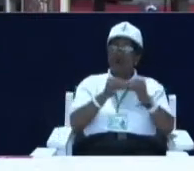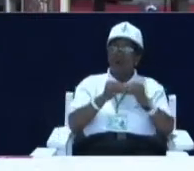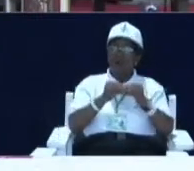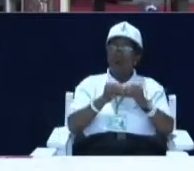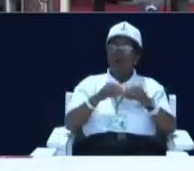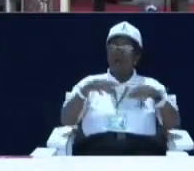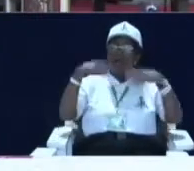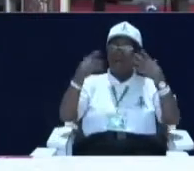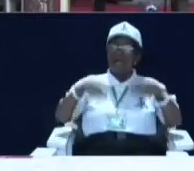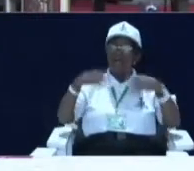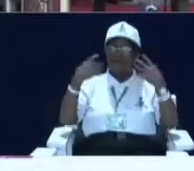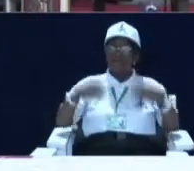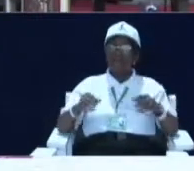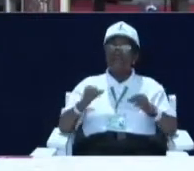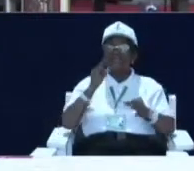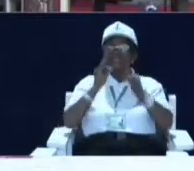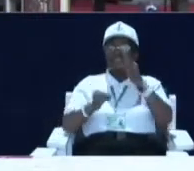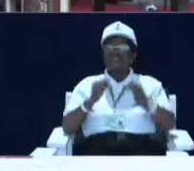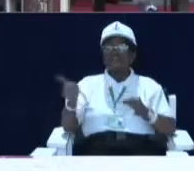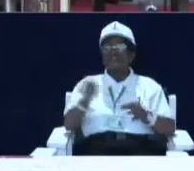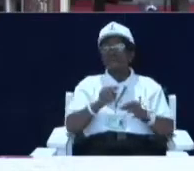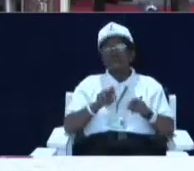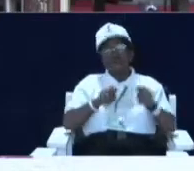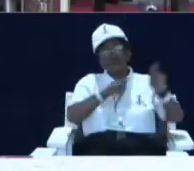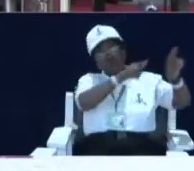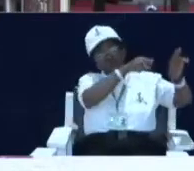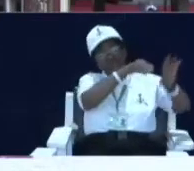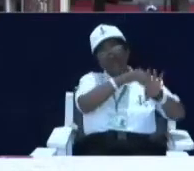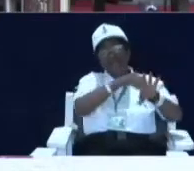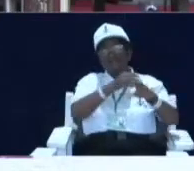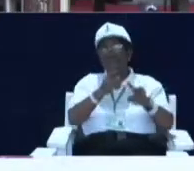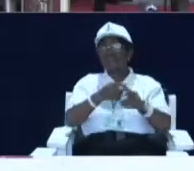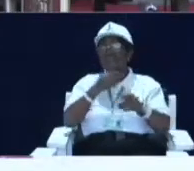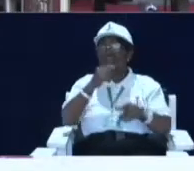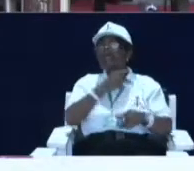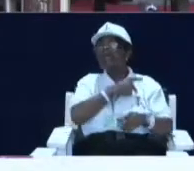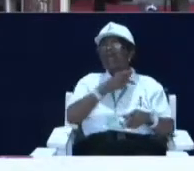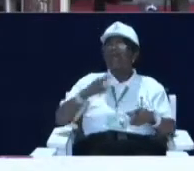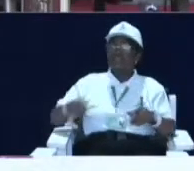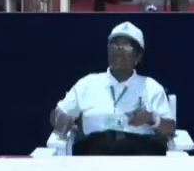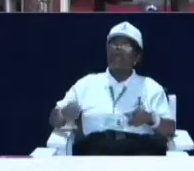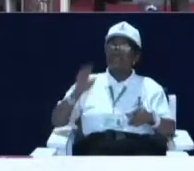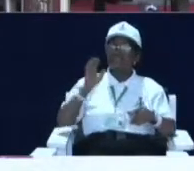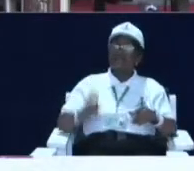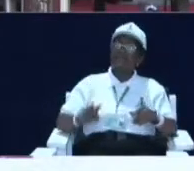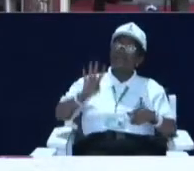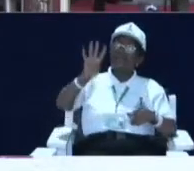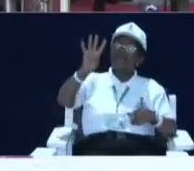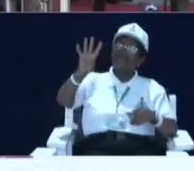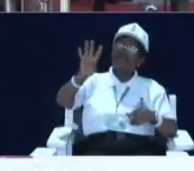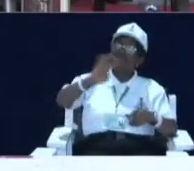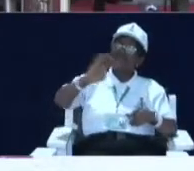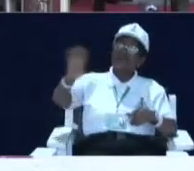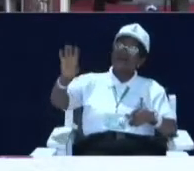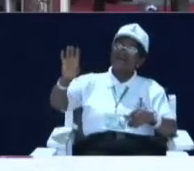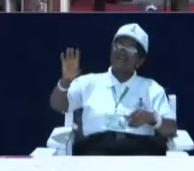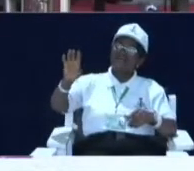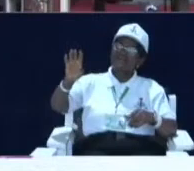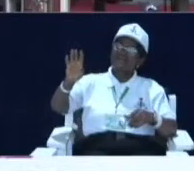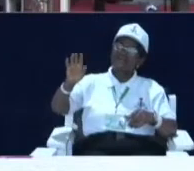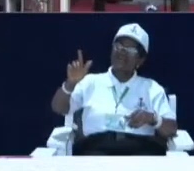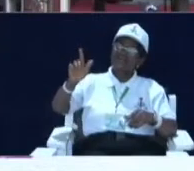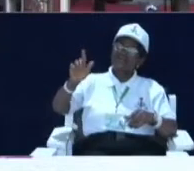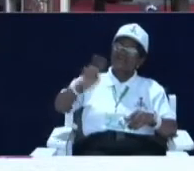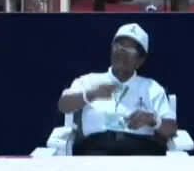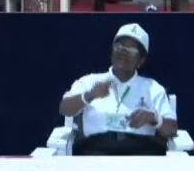If you look at 1 Kings chapter 4 from verse 22 to 23, 1 Kings chapter 4, 22